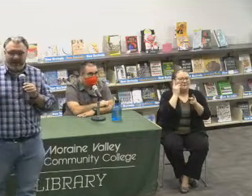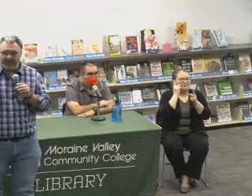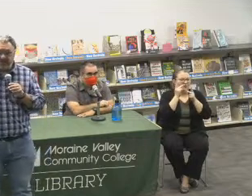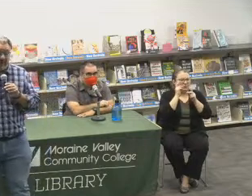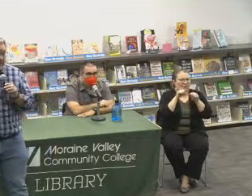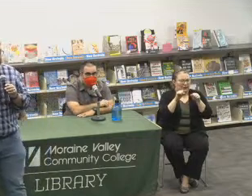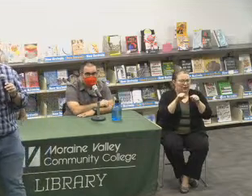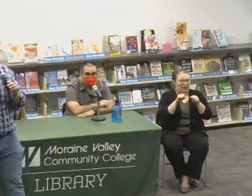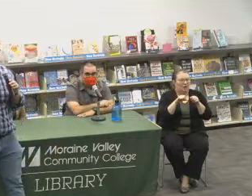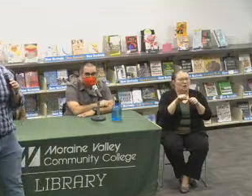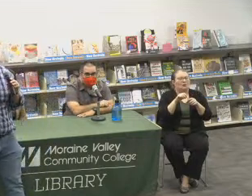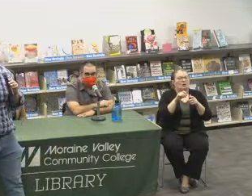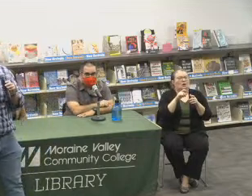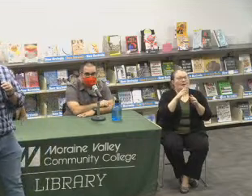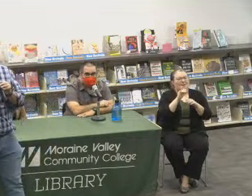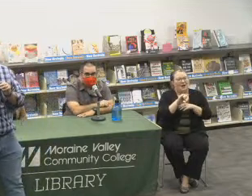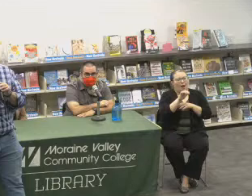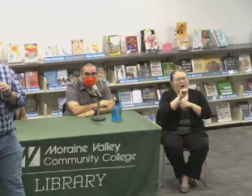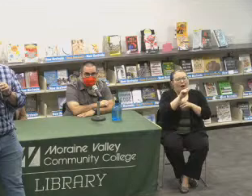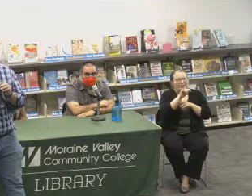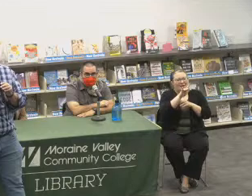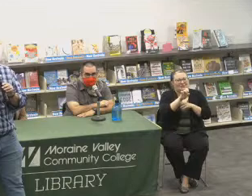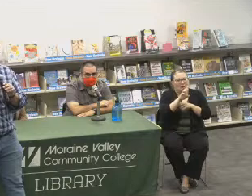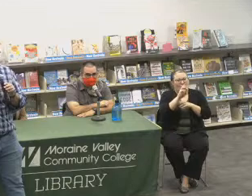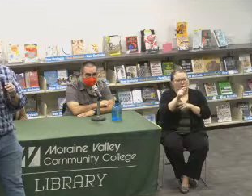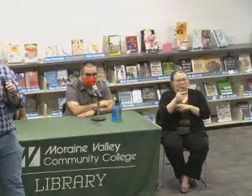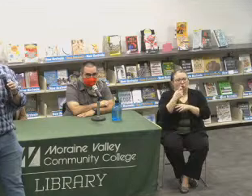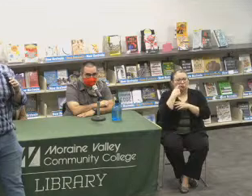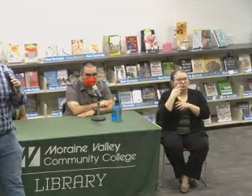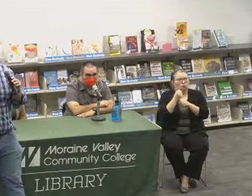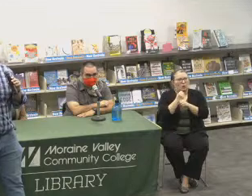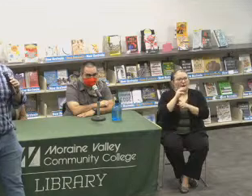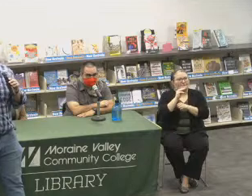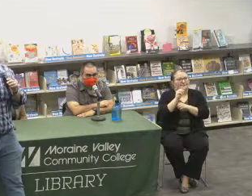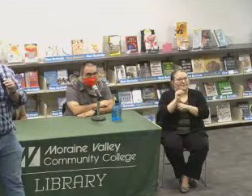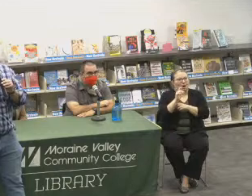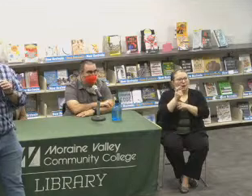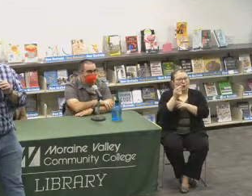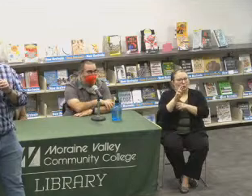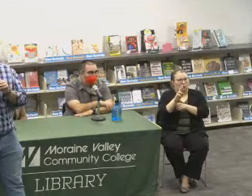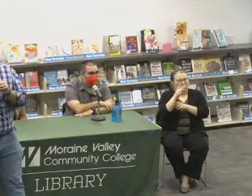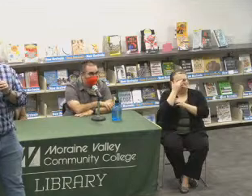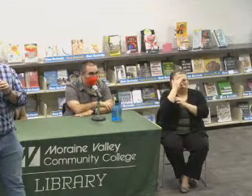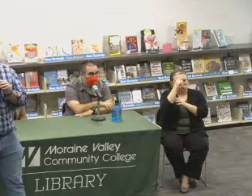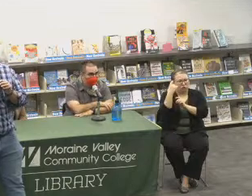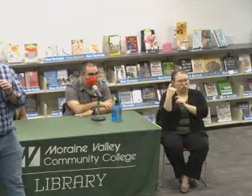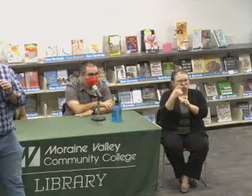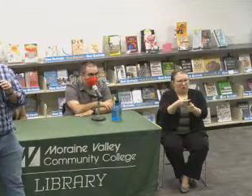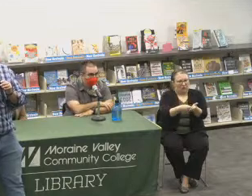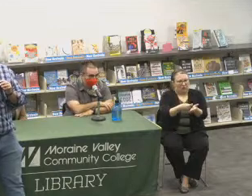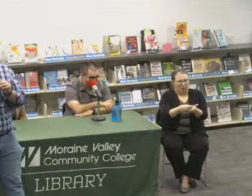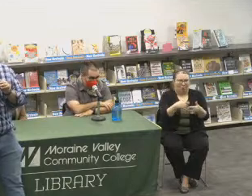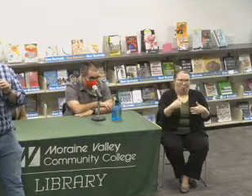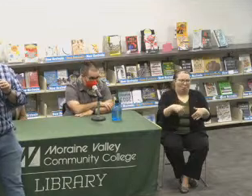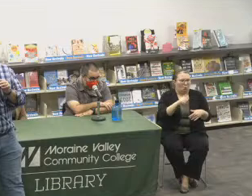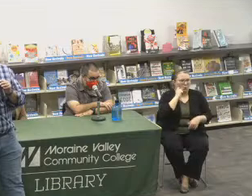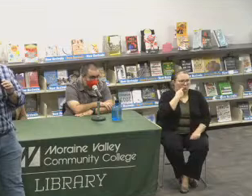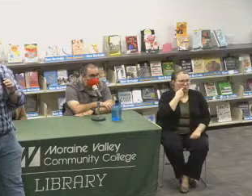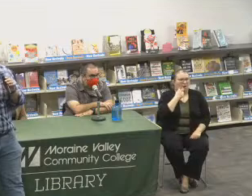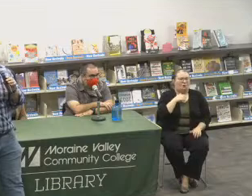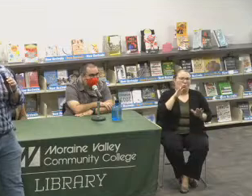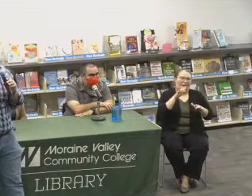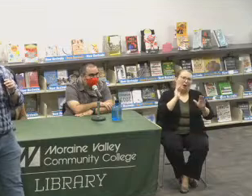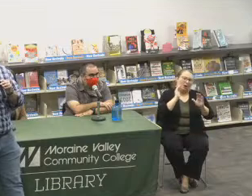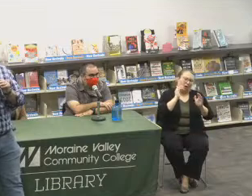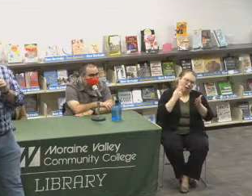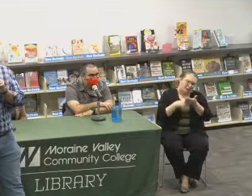by Alice Wong, who just got a MacArthur Genius Grant, which is pretty cool. And so we're having great conversations about community